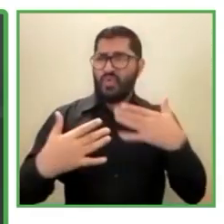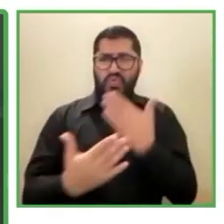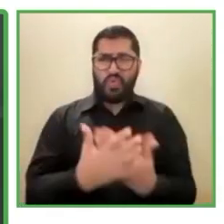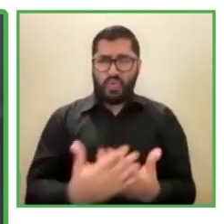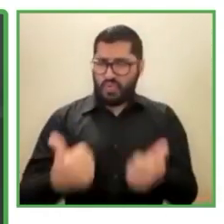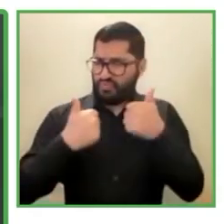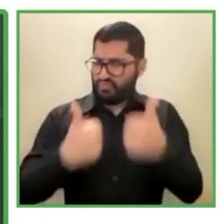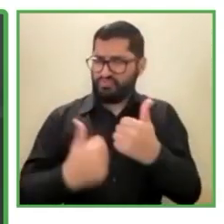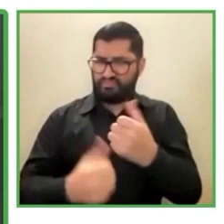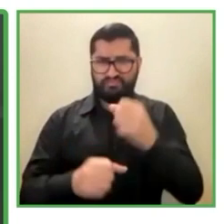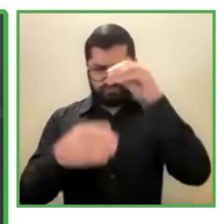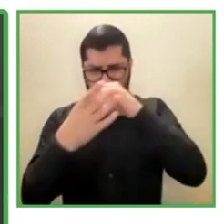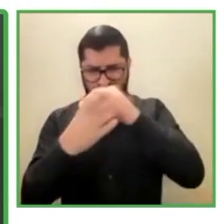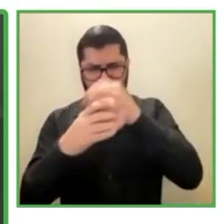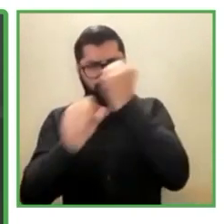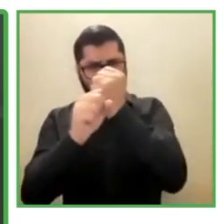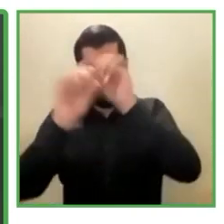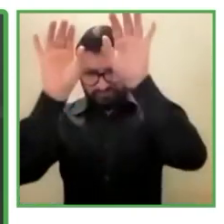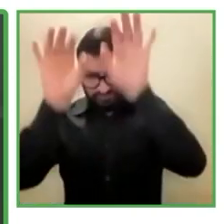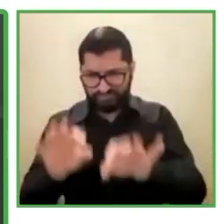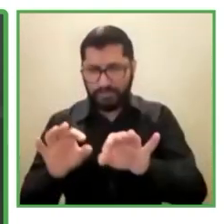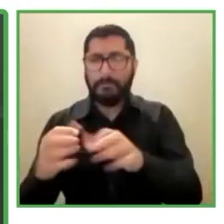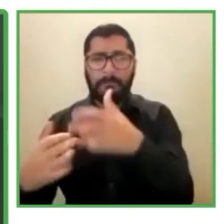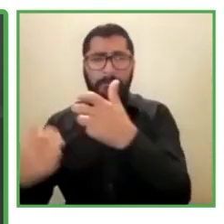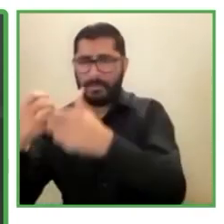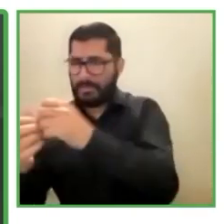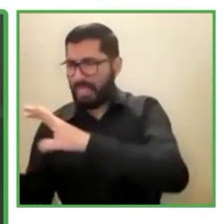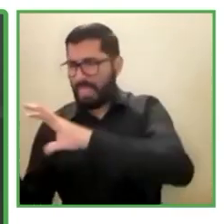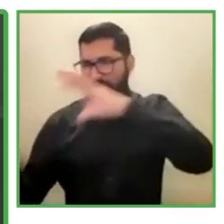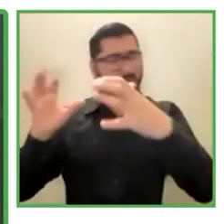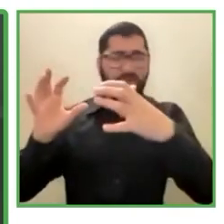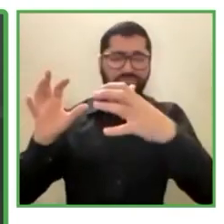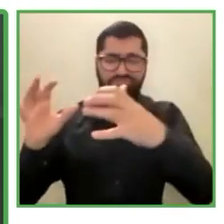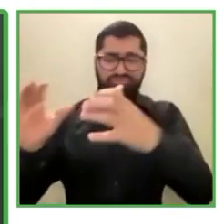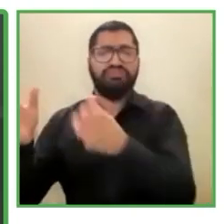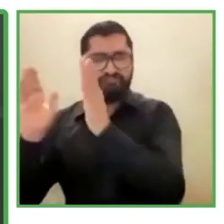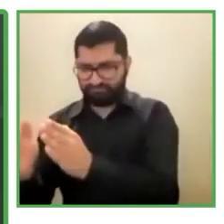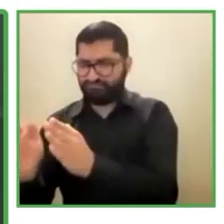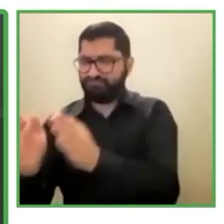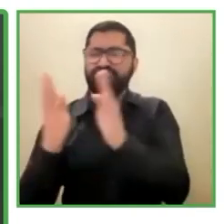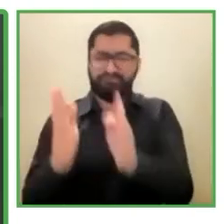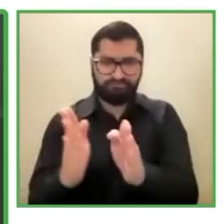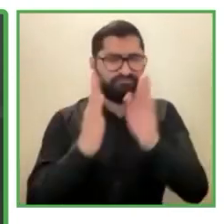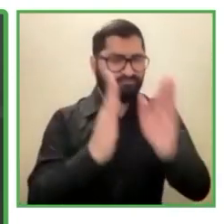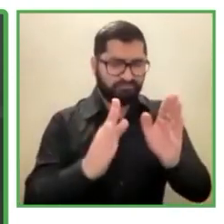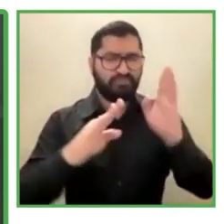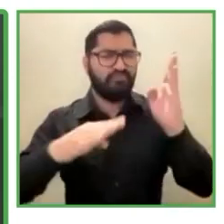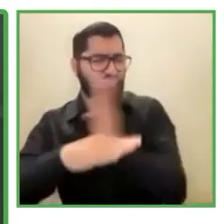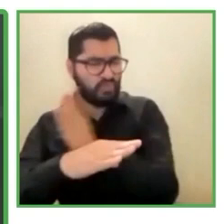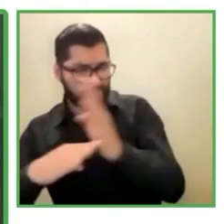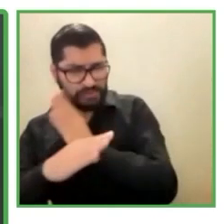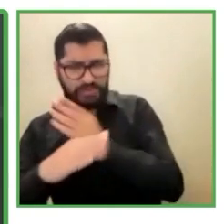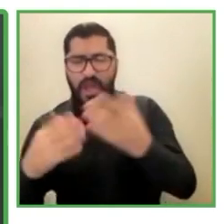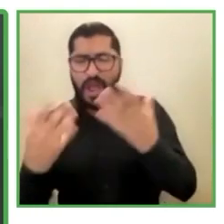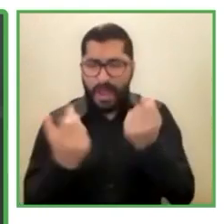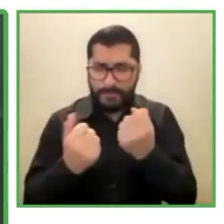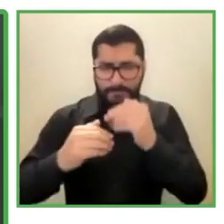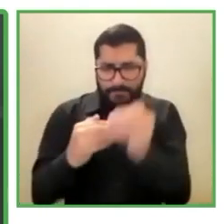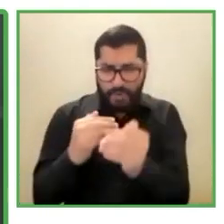as an answer to continue with the production and the operations of the companies and the different